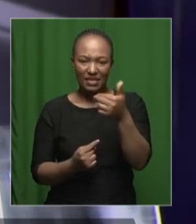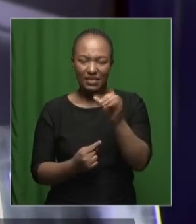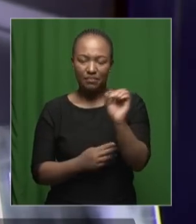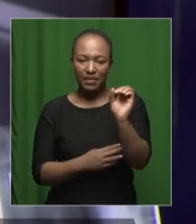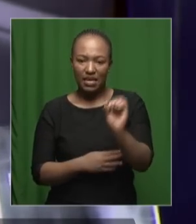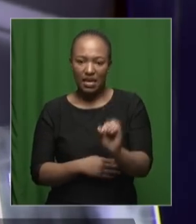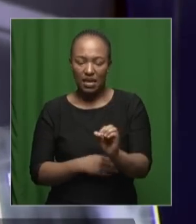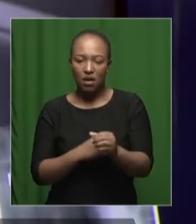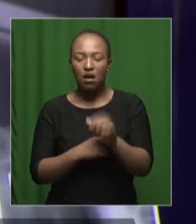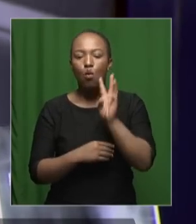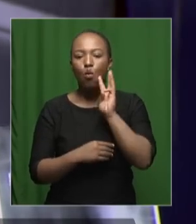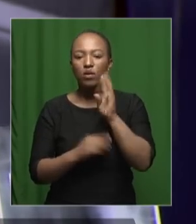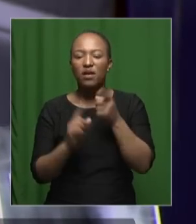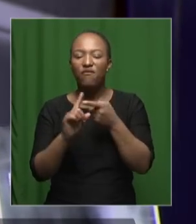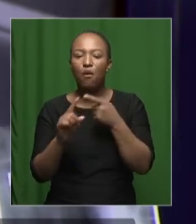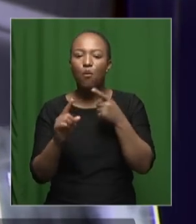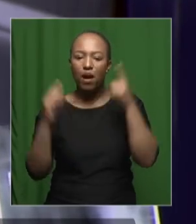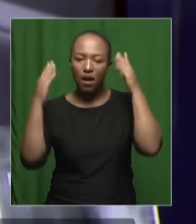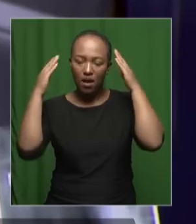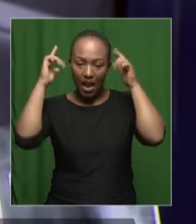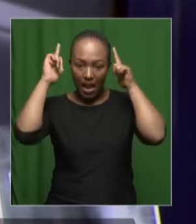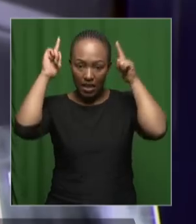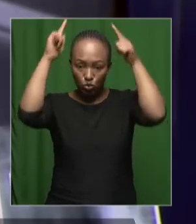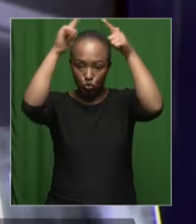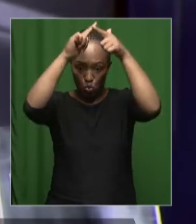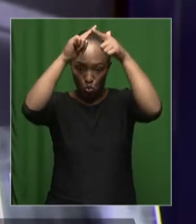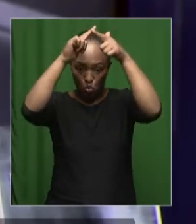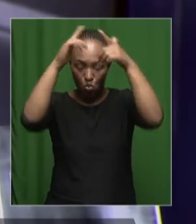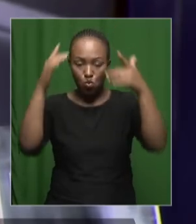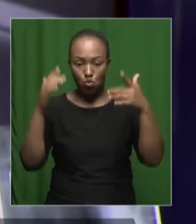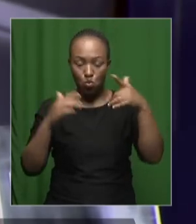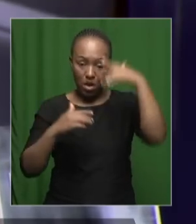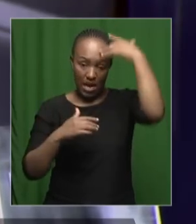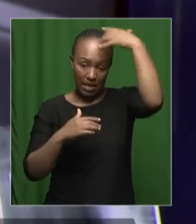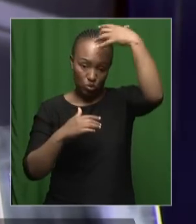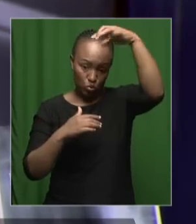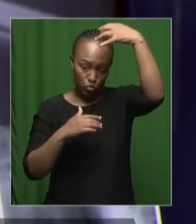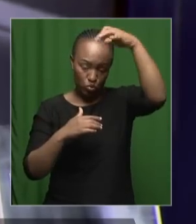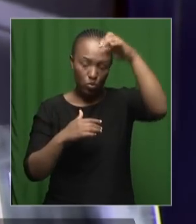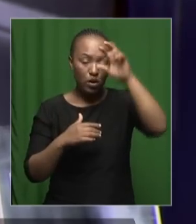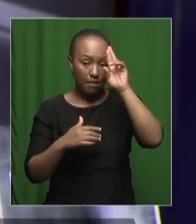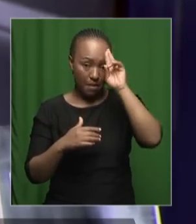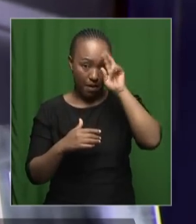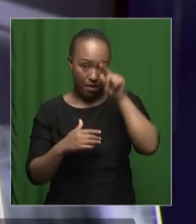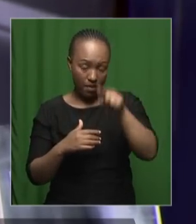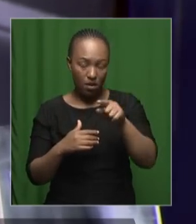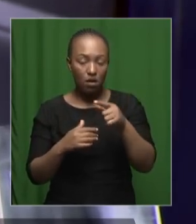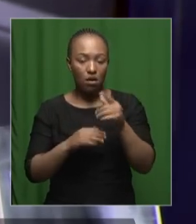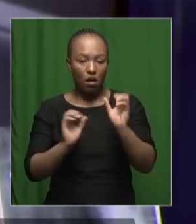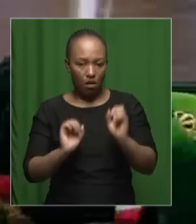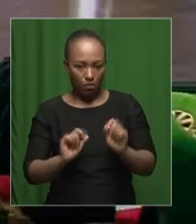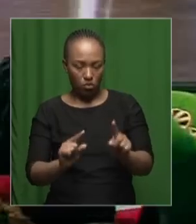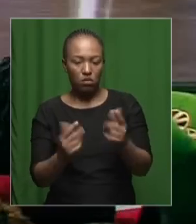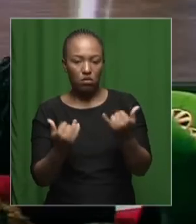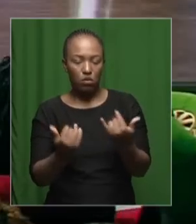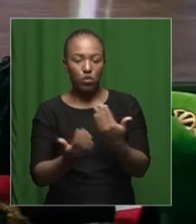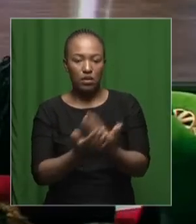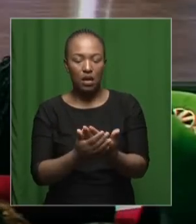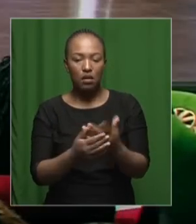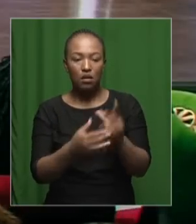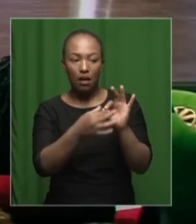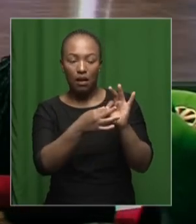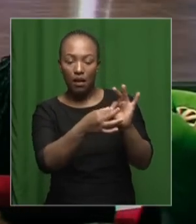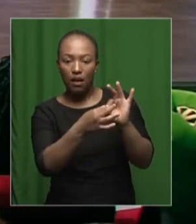in Gauteng comes from Lesotho. Must remember that. We must remember that we have an opportunity to build relationship with